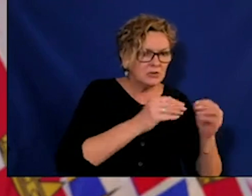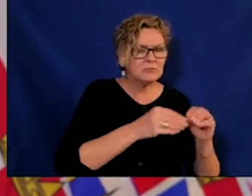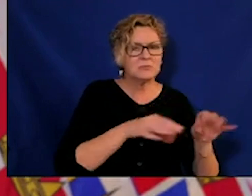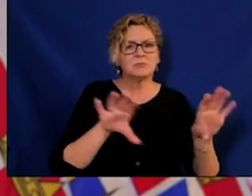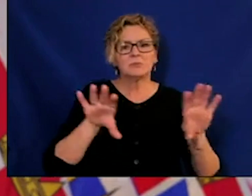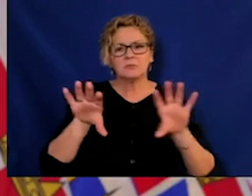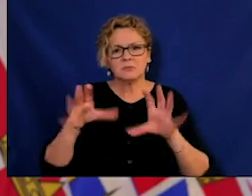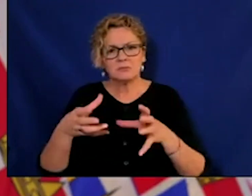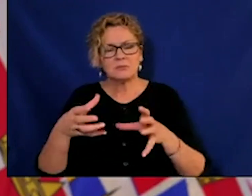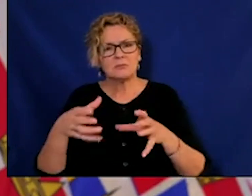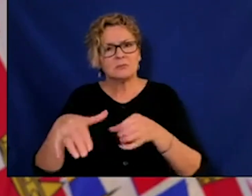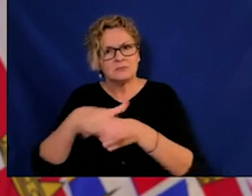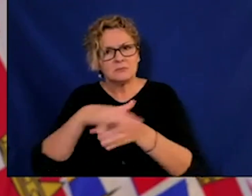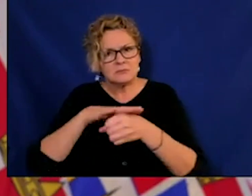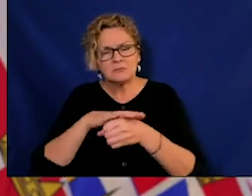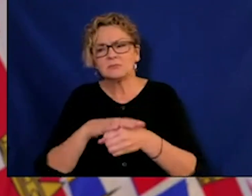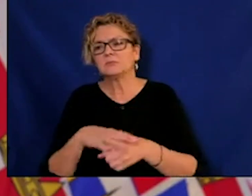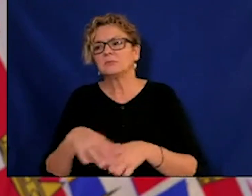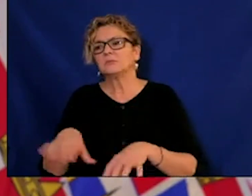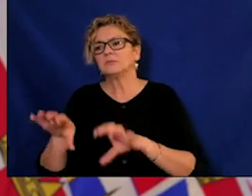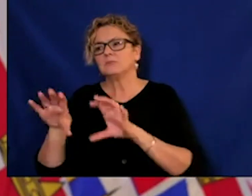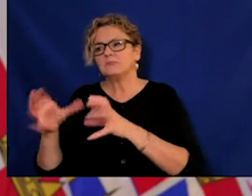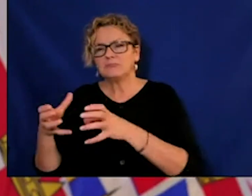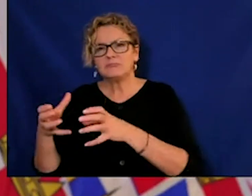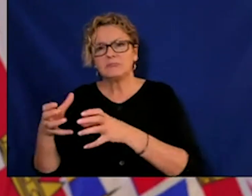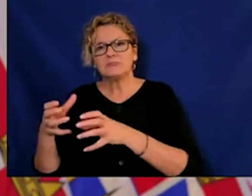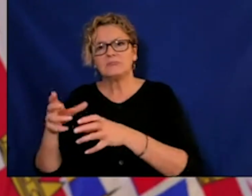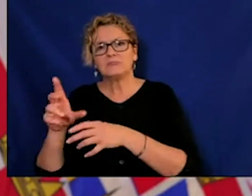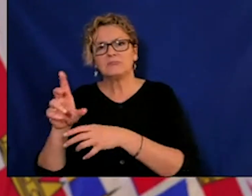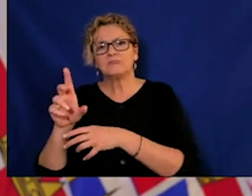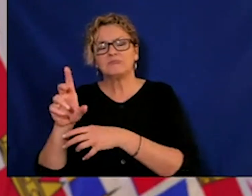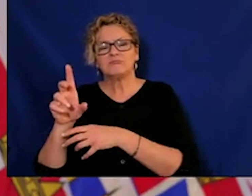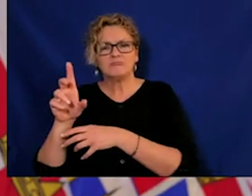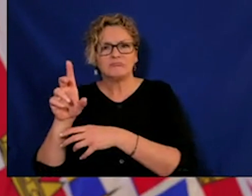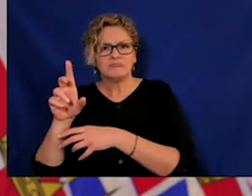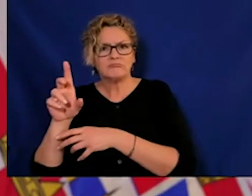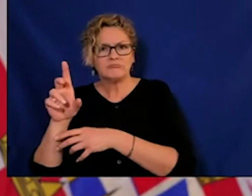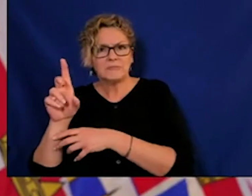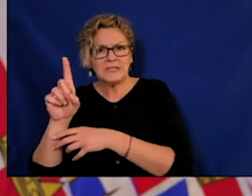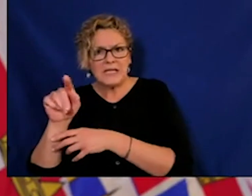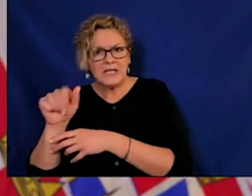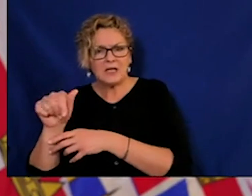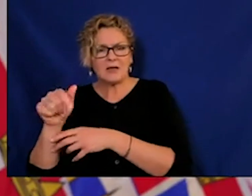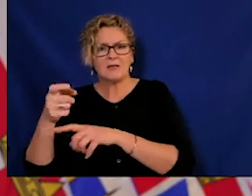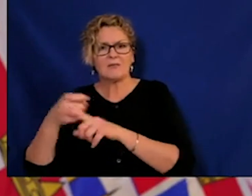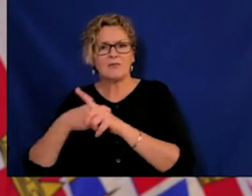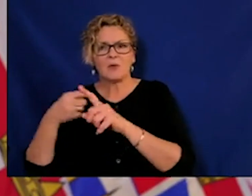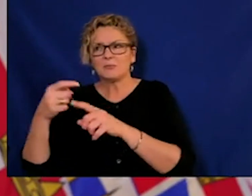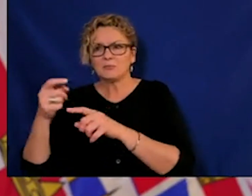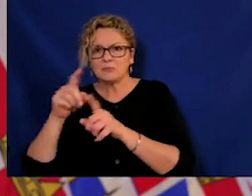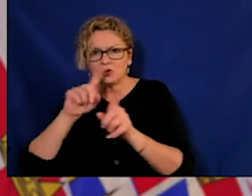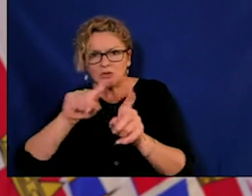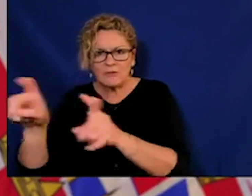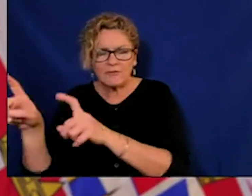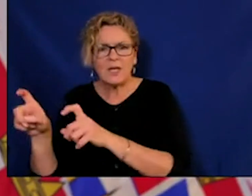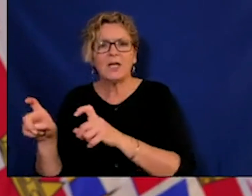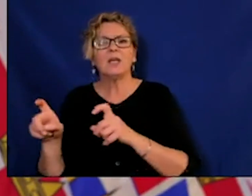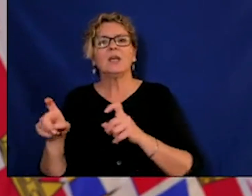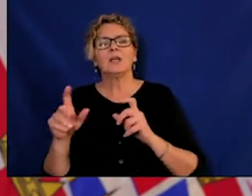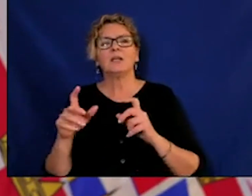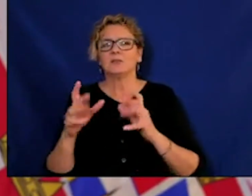that in the modeling, we present that in the data that we got from the survey and from other ways of trying to